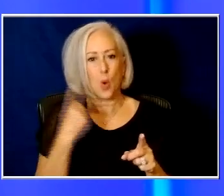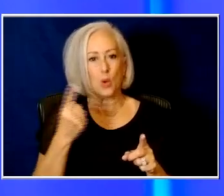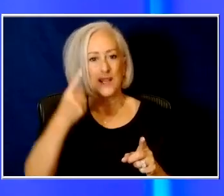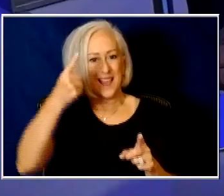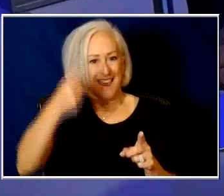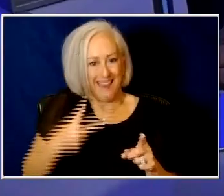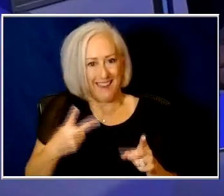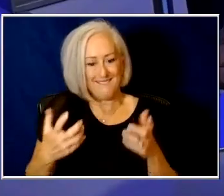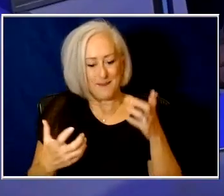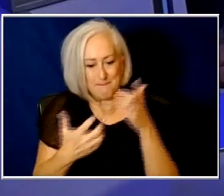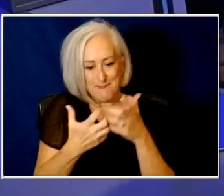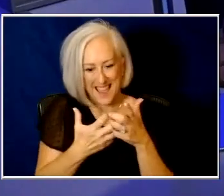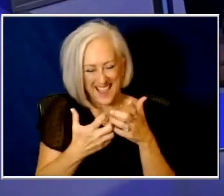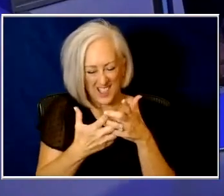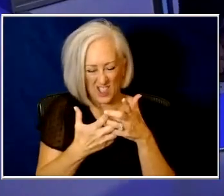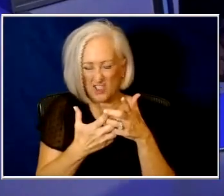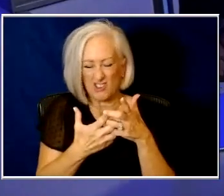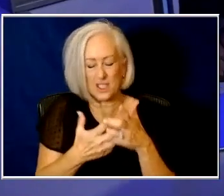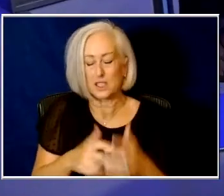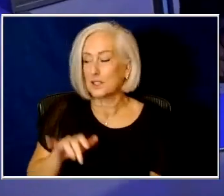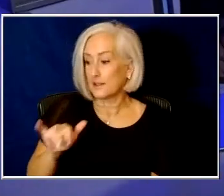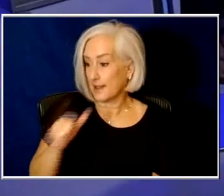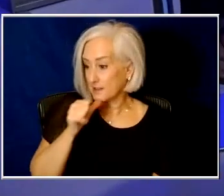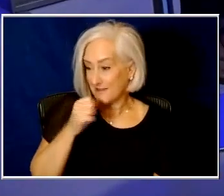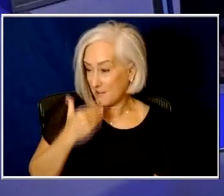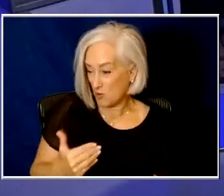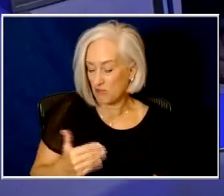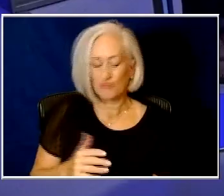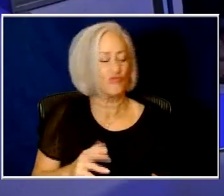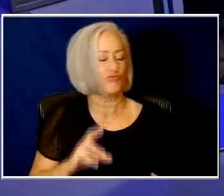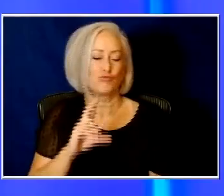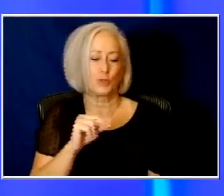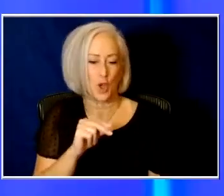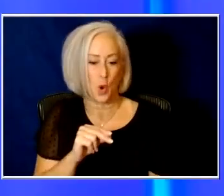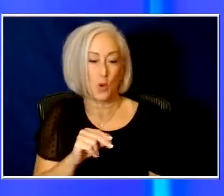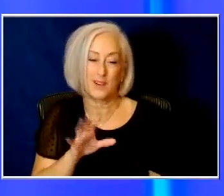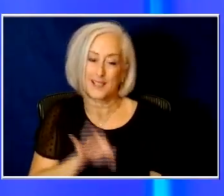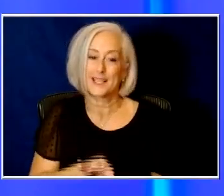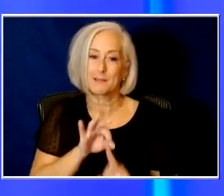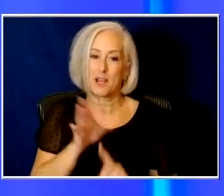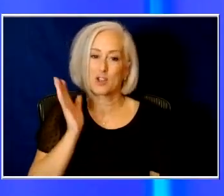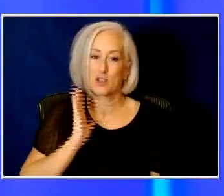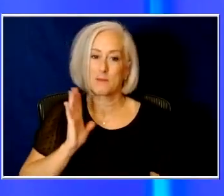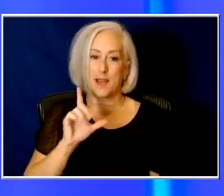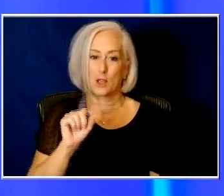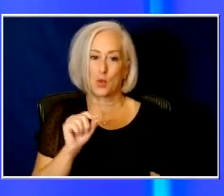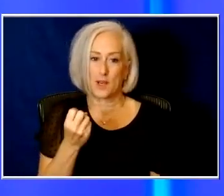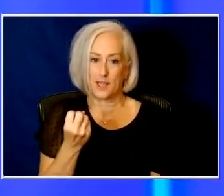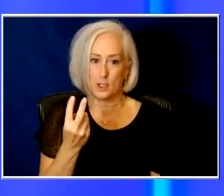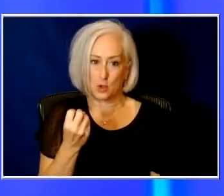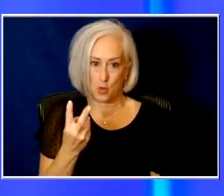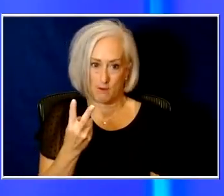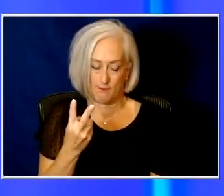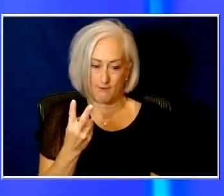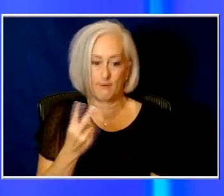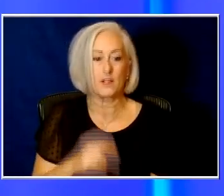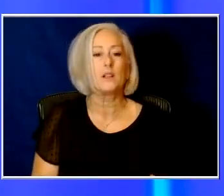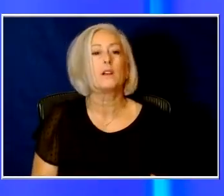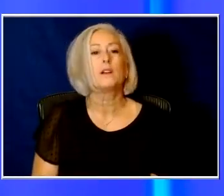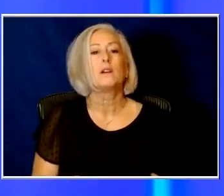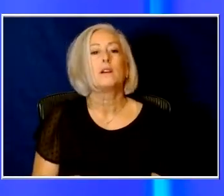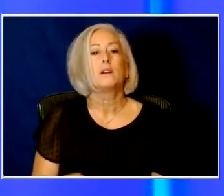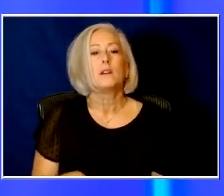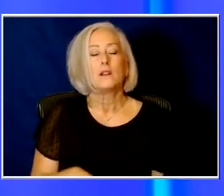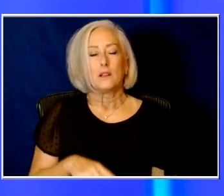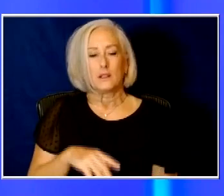great match. That is not a great match, and especially back in 2012, the half match transplants were not